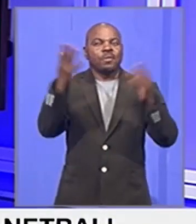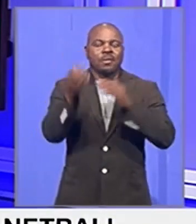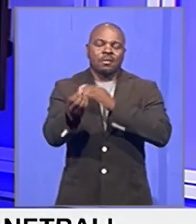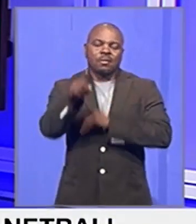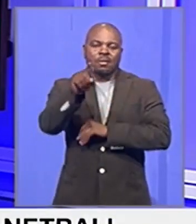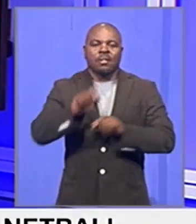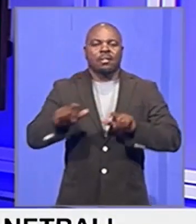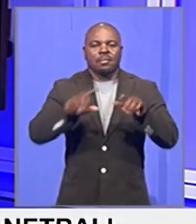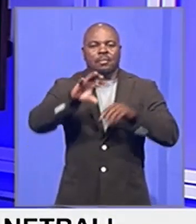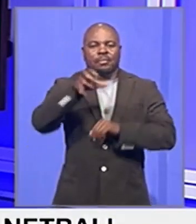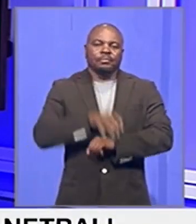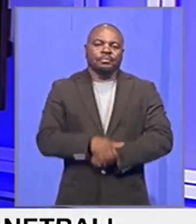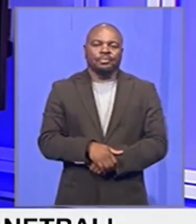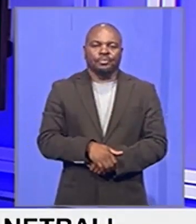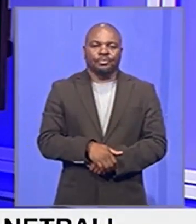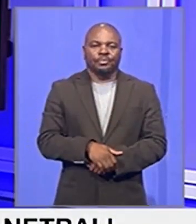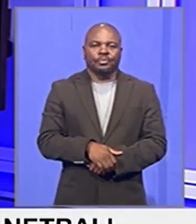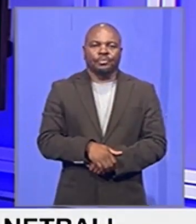Limpopo.